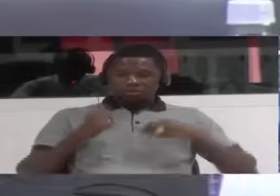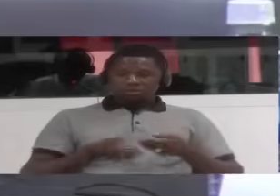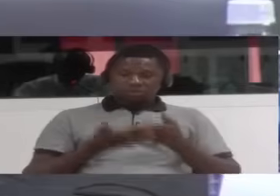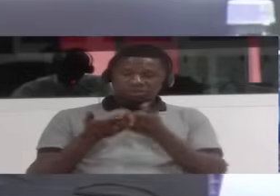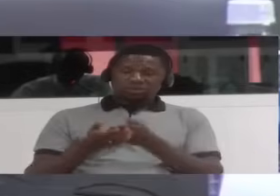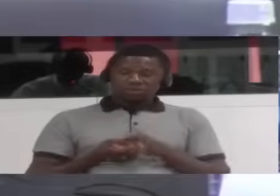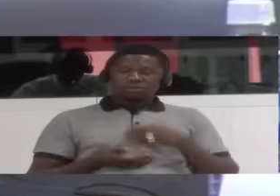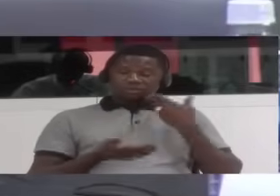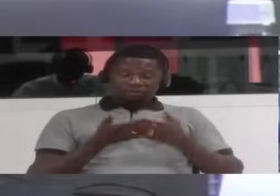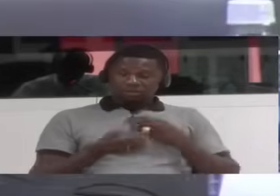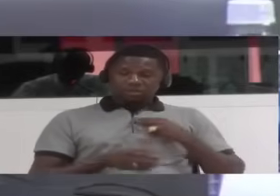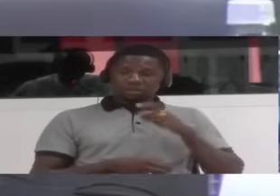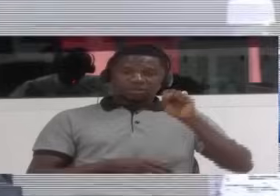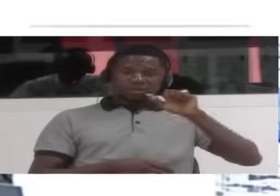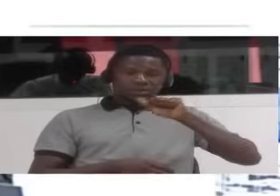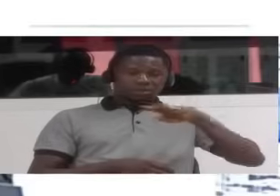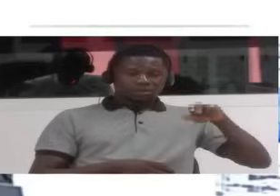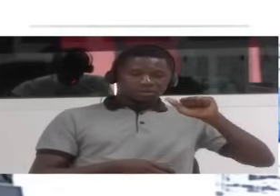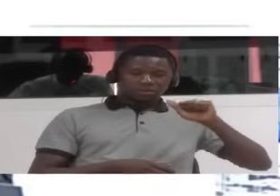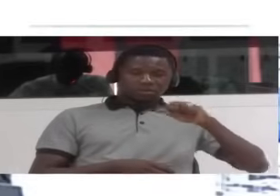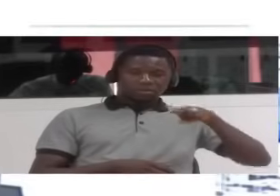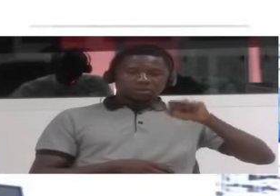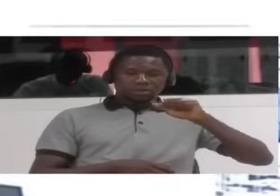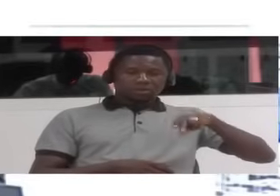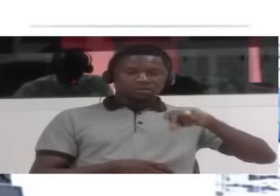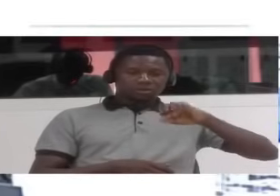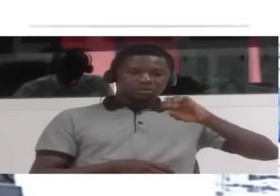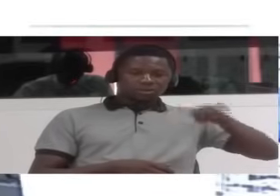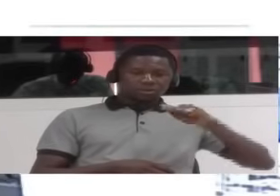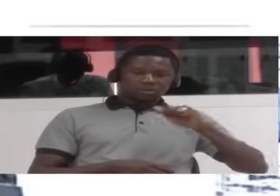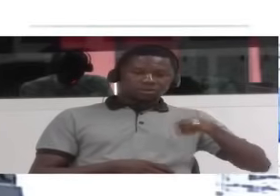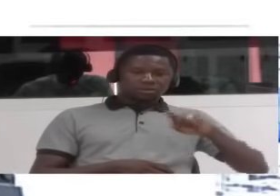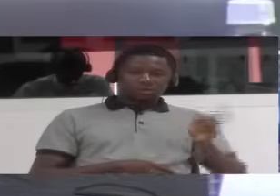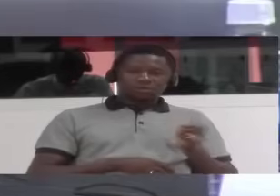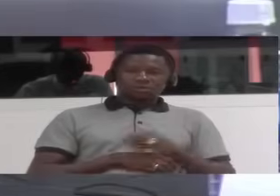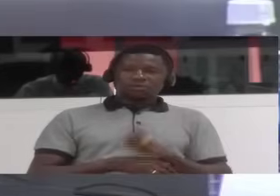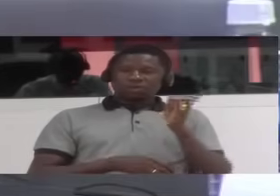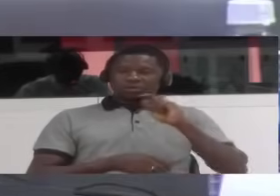And what happened to the 100 euros? I ate it.